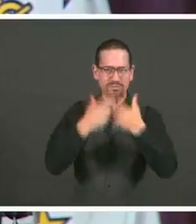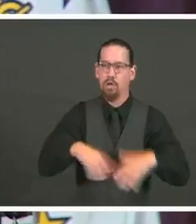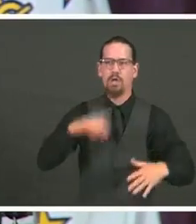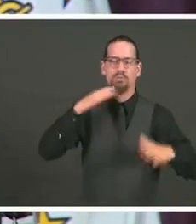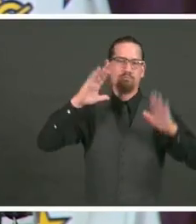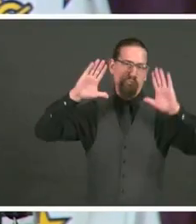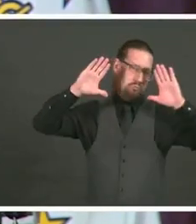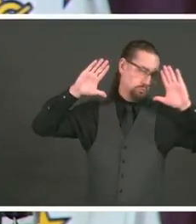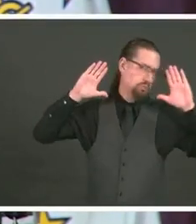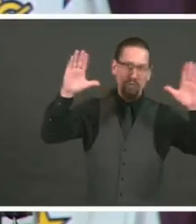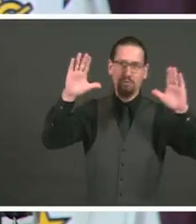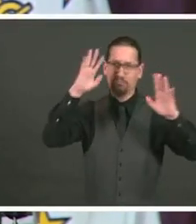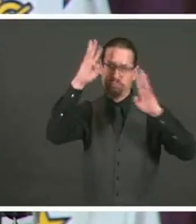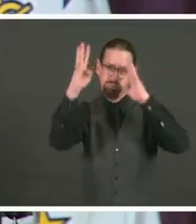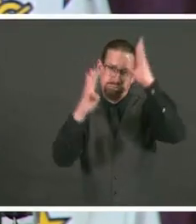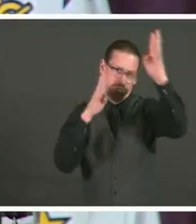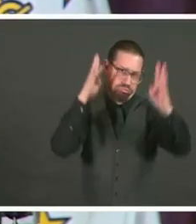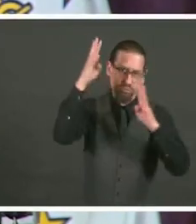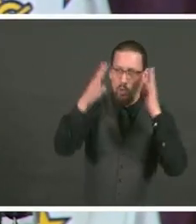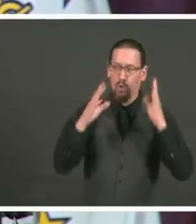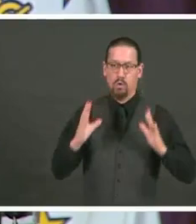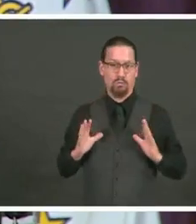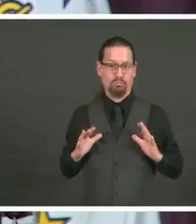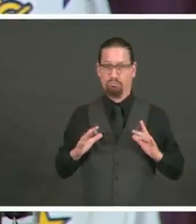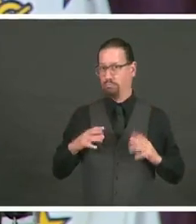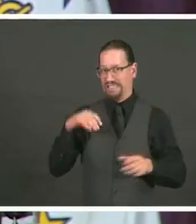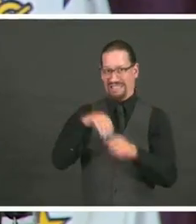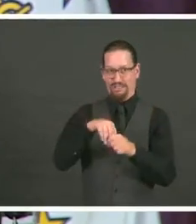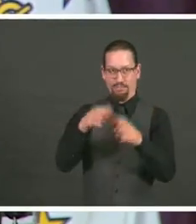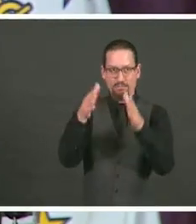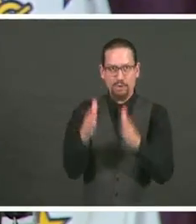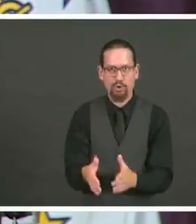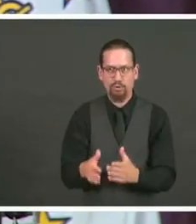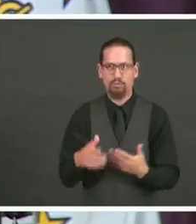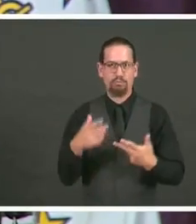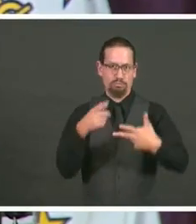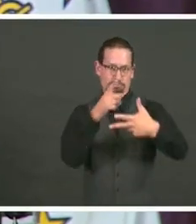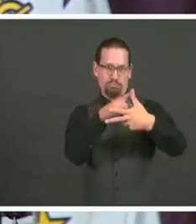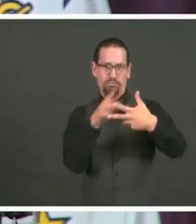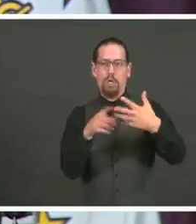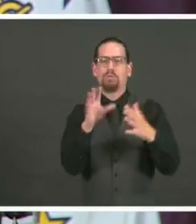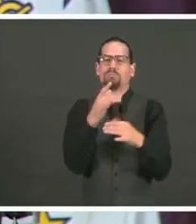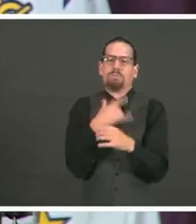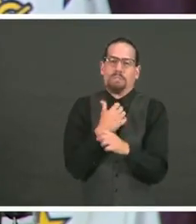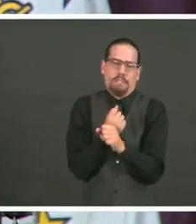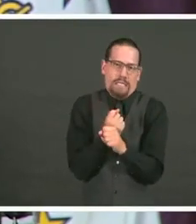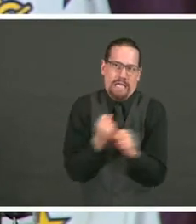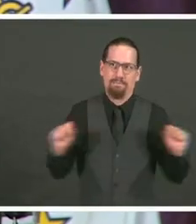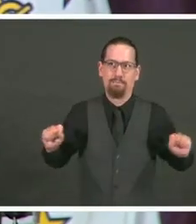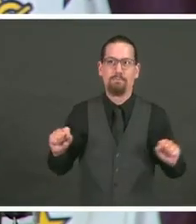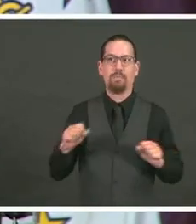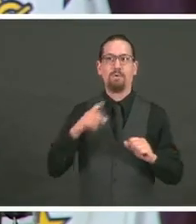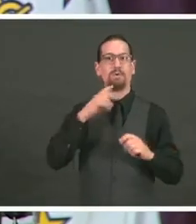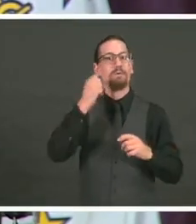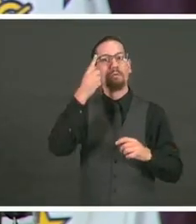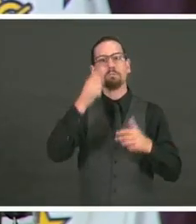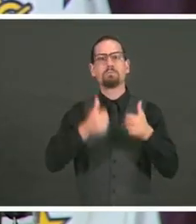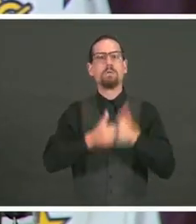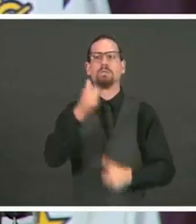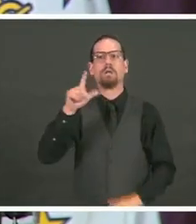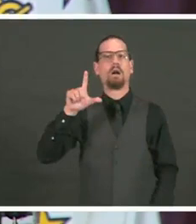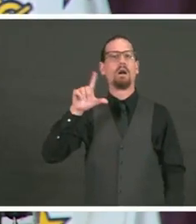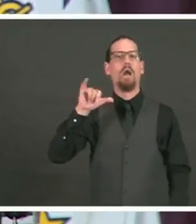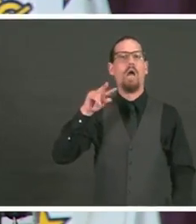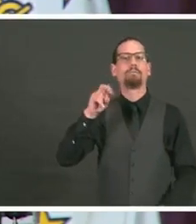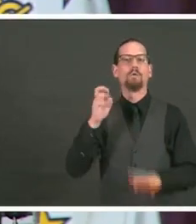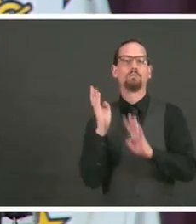full in-person learning in a way that's safe. They include provisions like live streaming from classrooms for students who have to